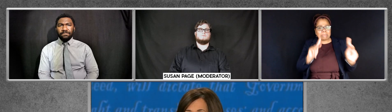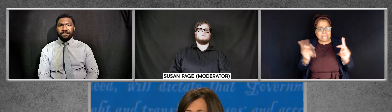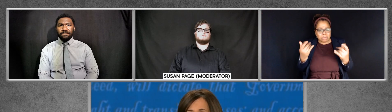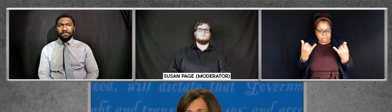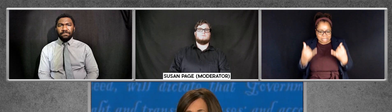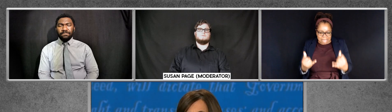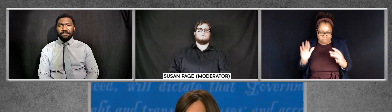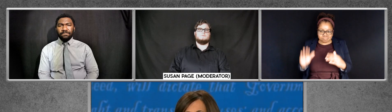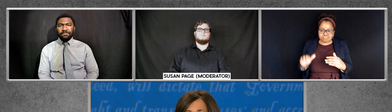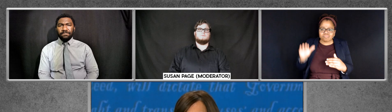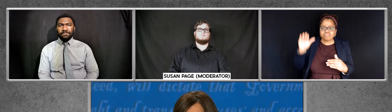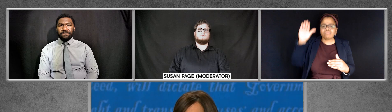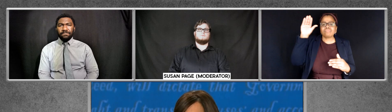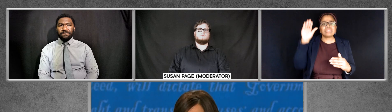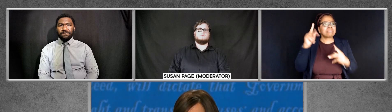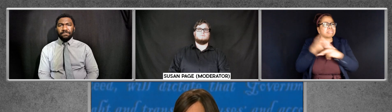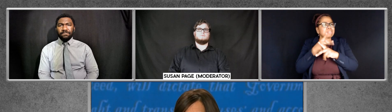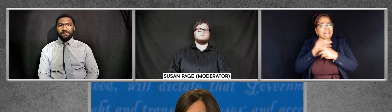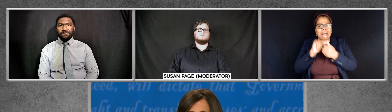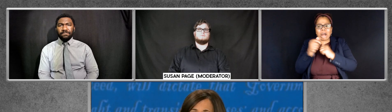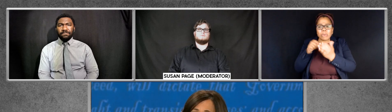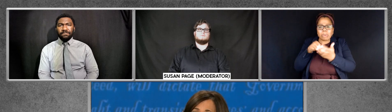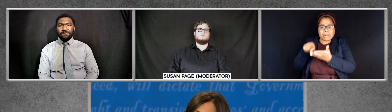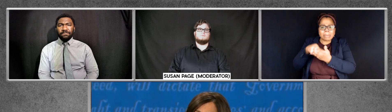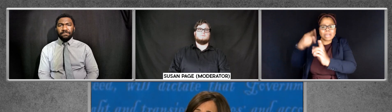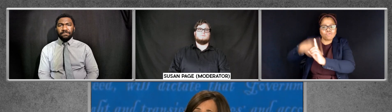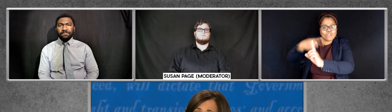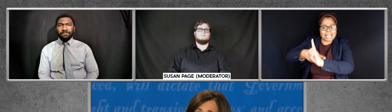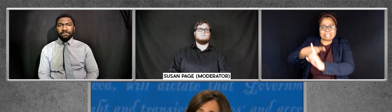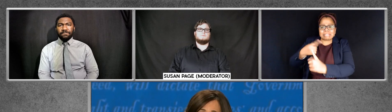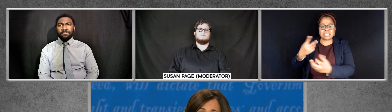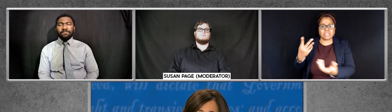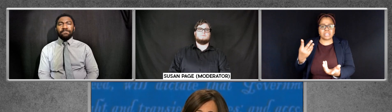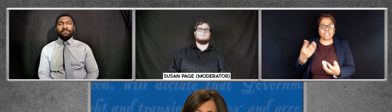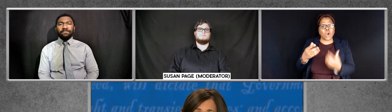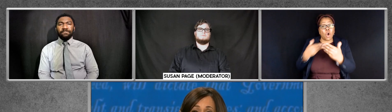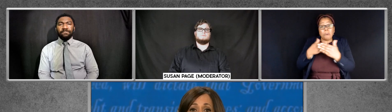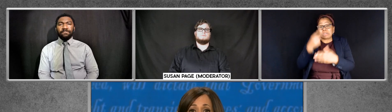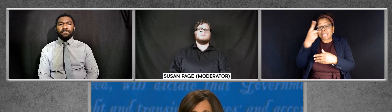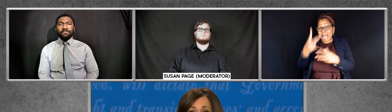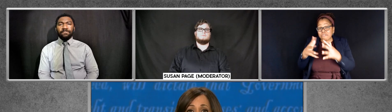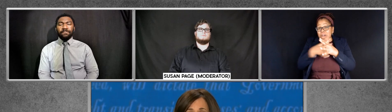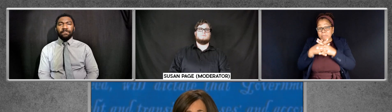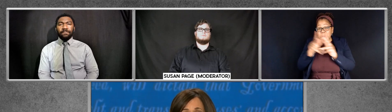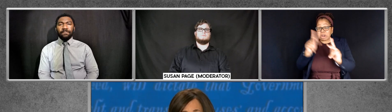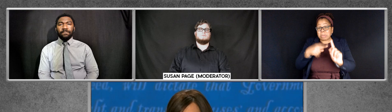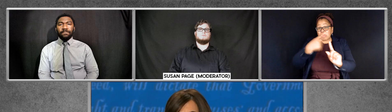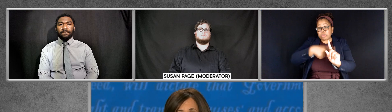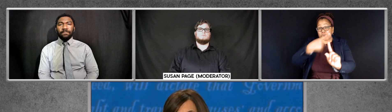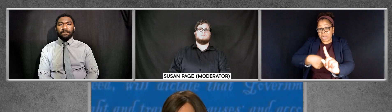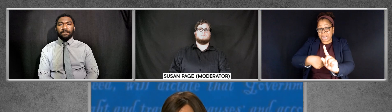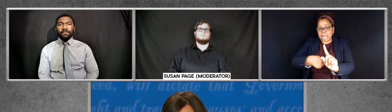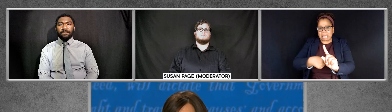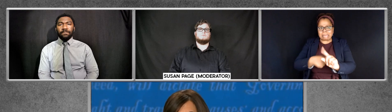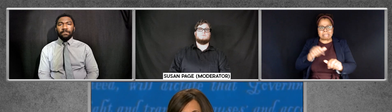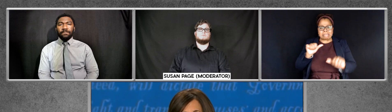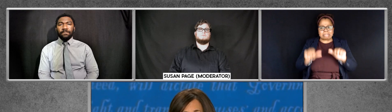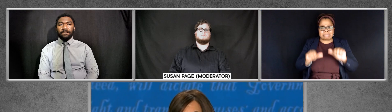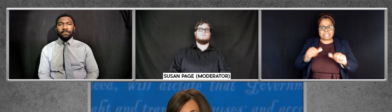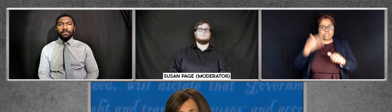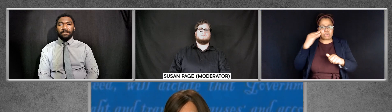out how they're going to pay rent by the end of the month. Almost half of American renters are worried about whether they're going to be able to pay